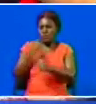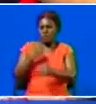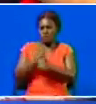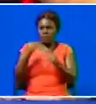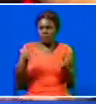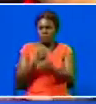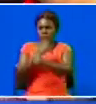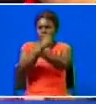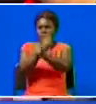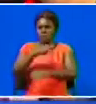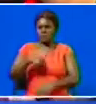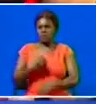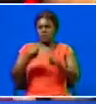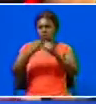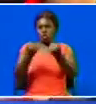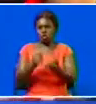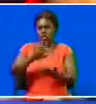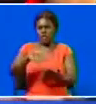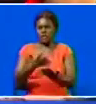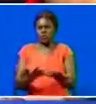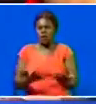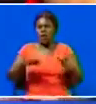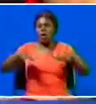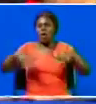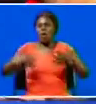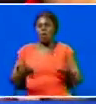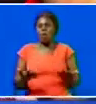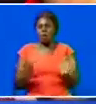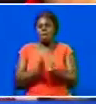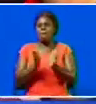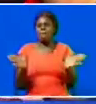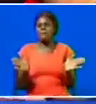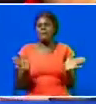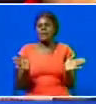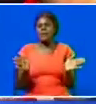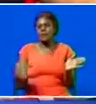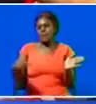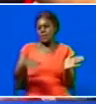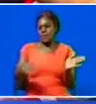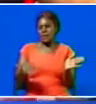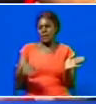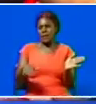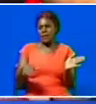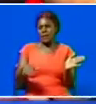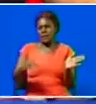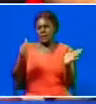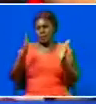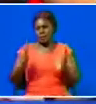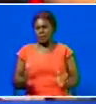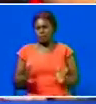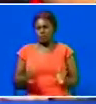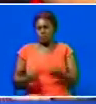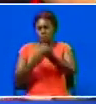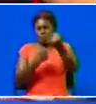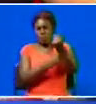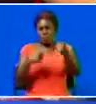cannot defend himself in social media or in the public domain that somebody is sponsoring to